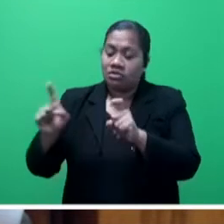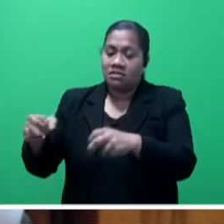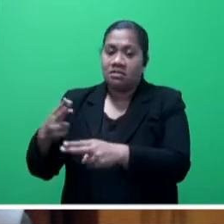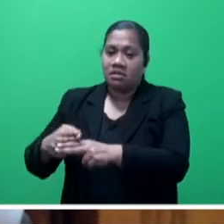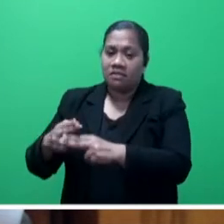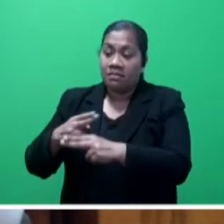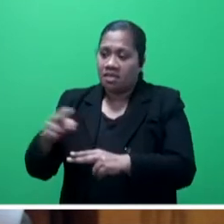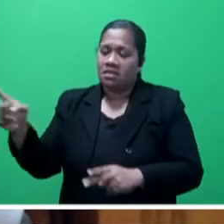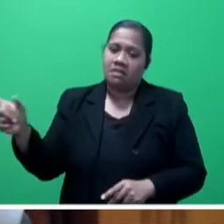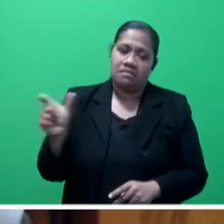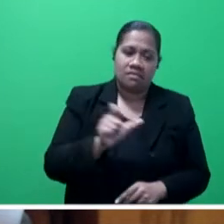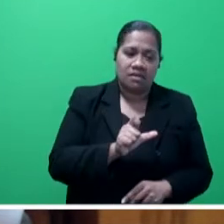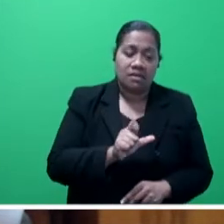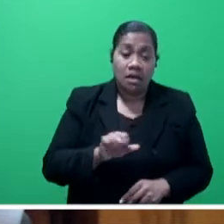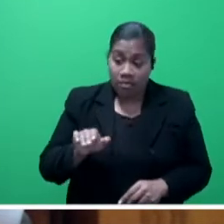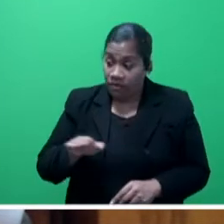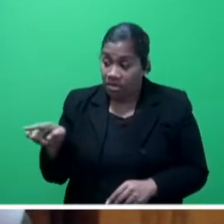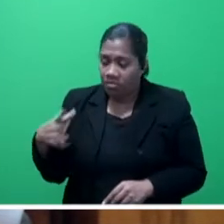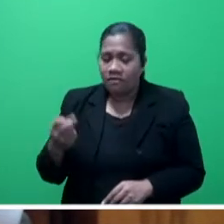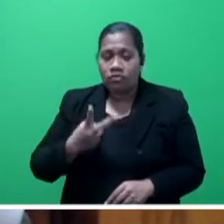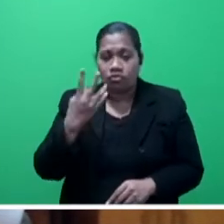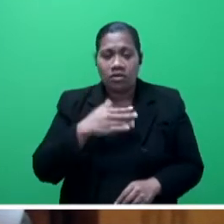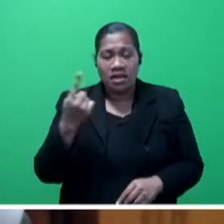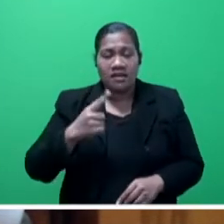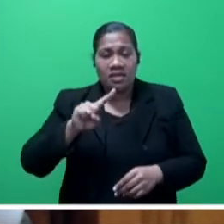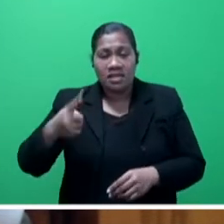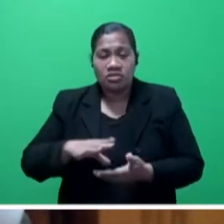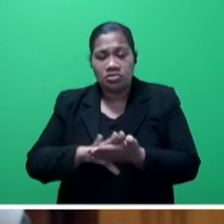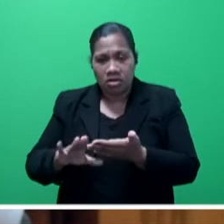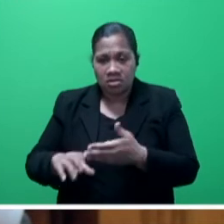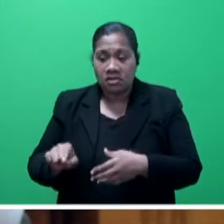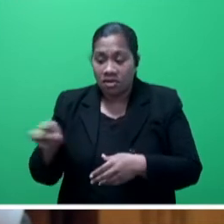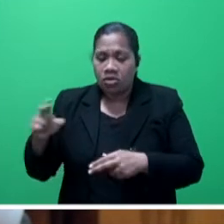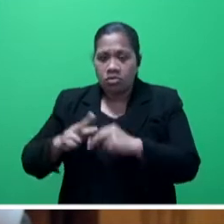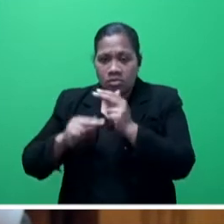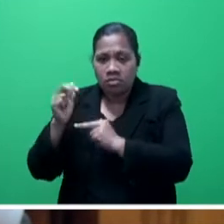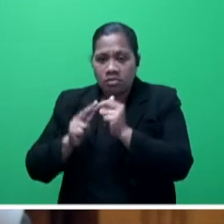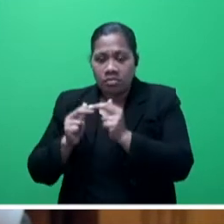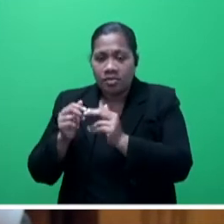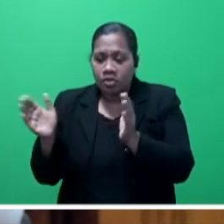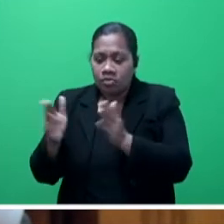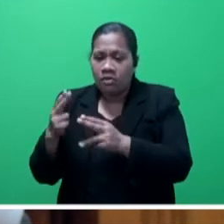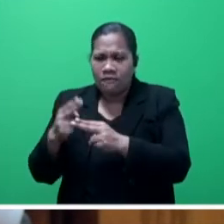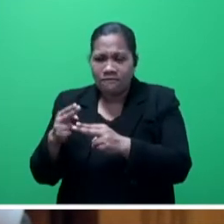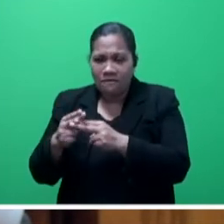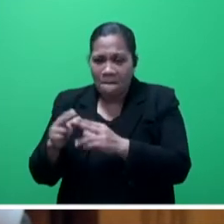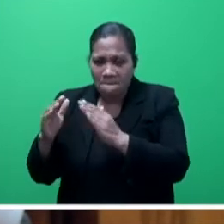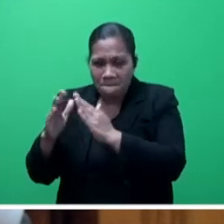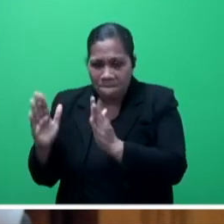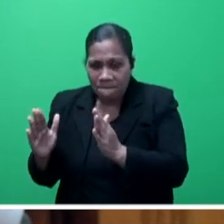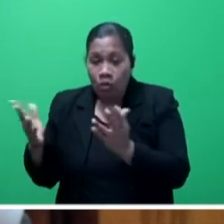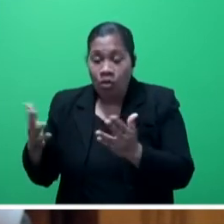then they return. For them, we have got $211,000 to construct a small farm shed on the